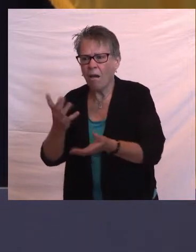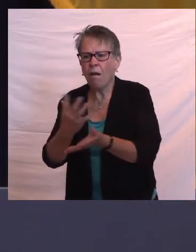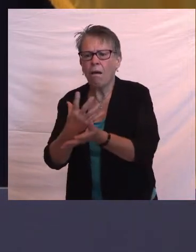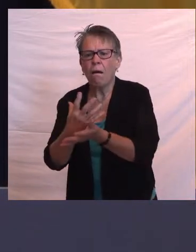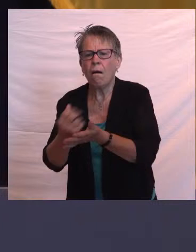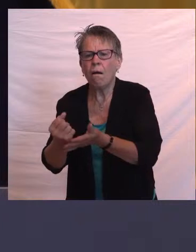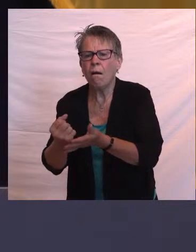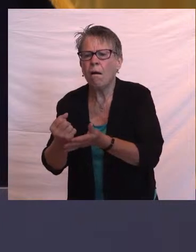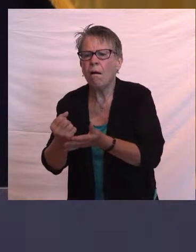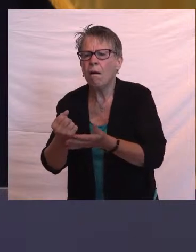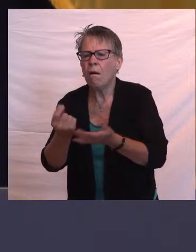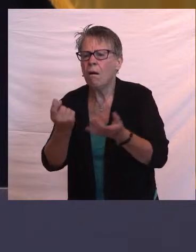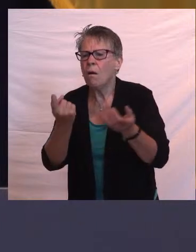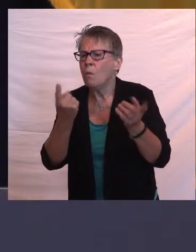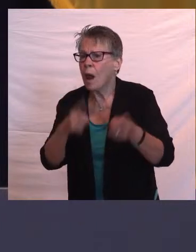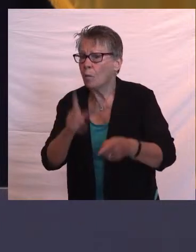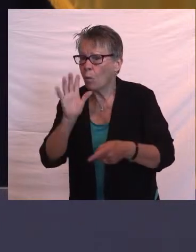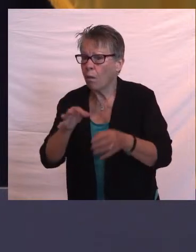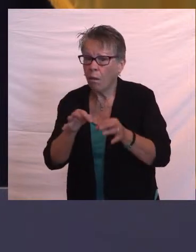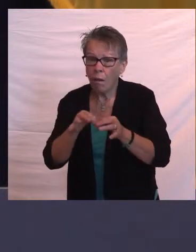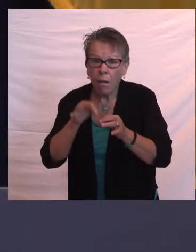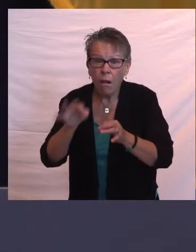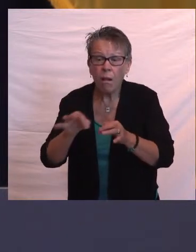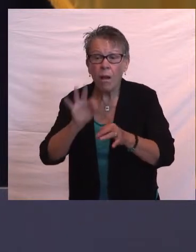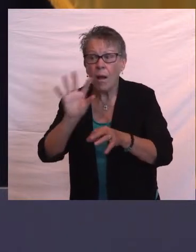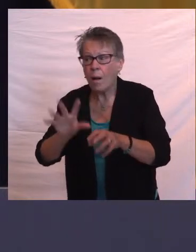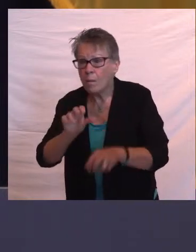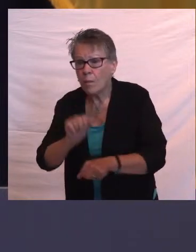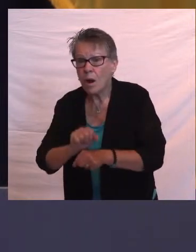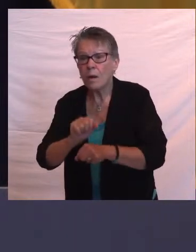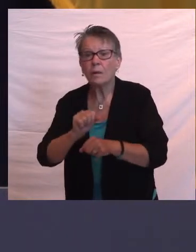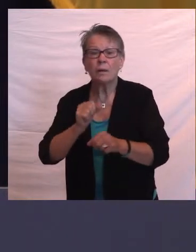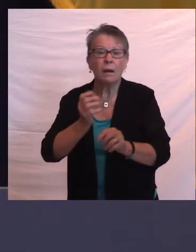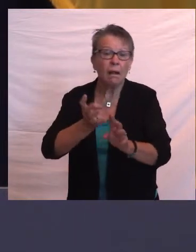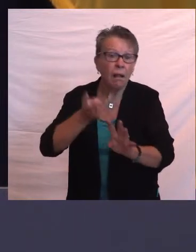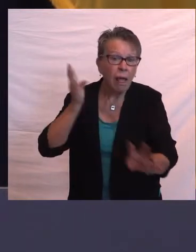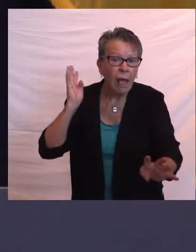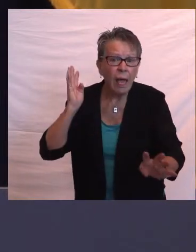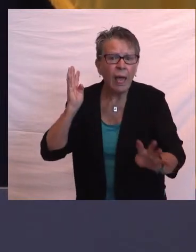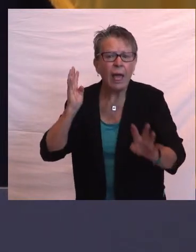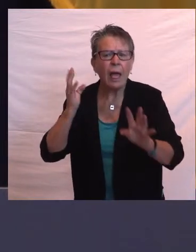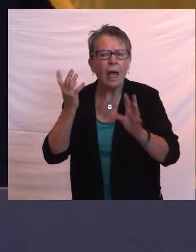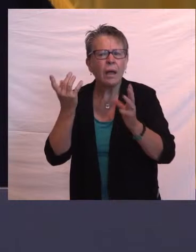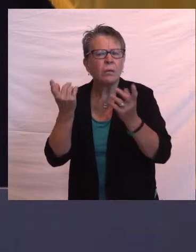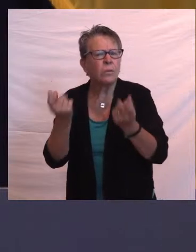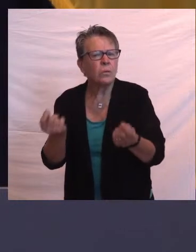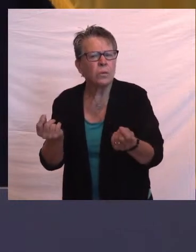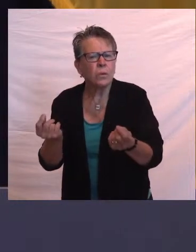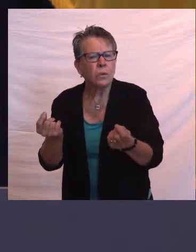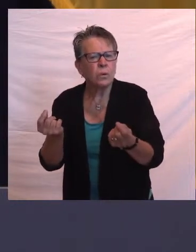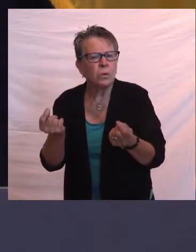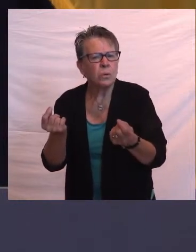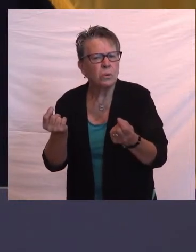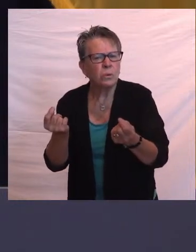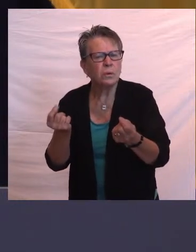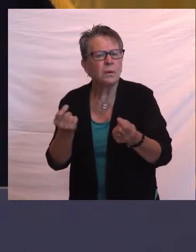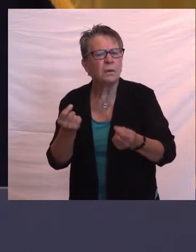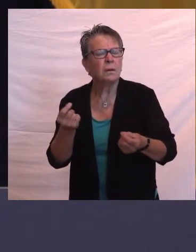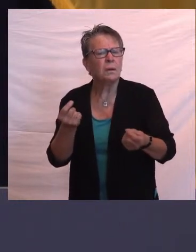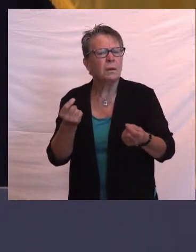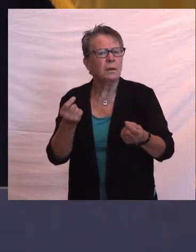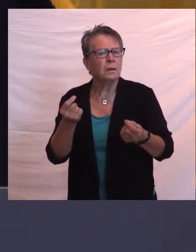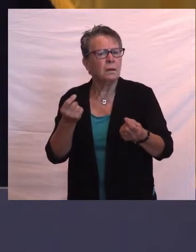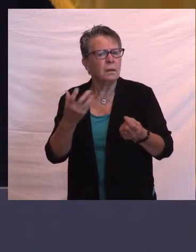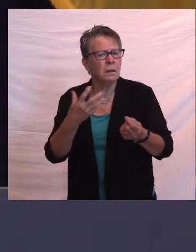appointment? And how different is the situation we're in now in terms of supplies and locations for